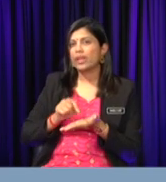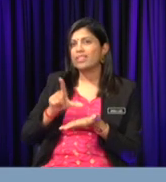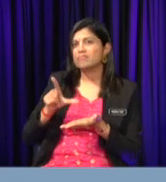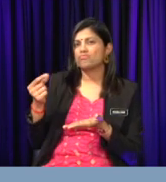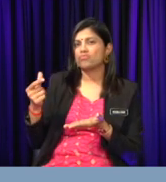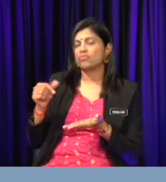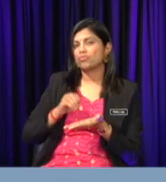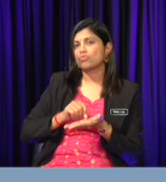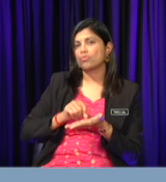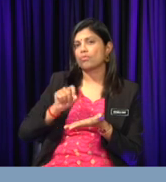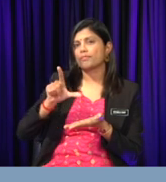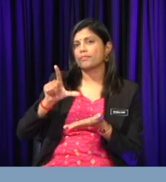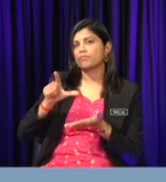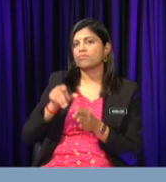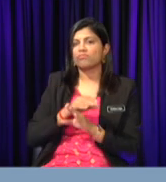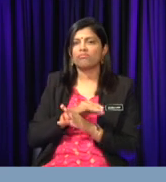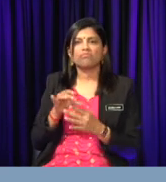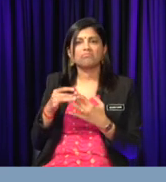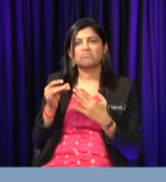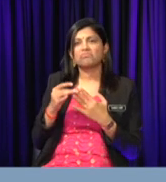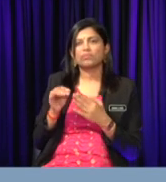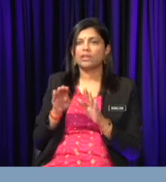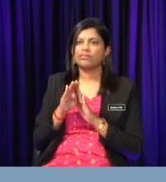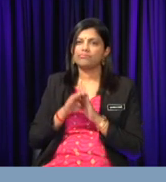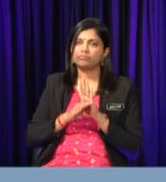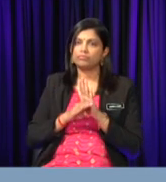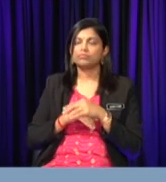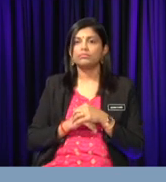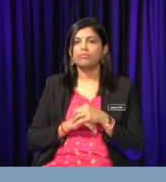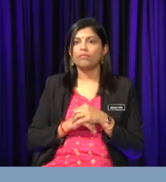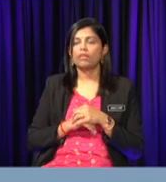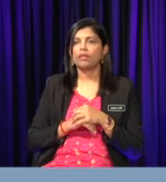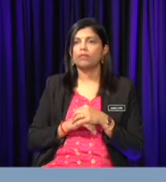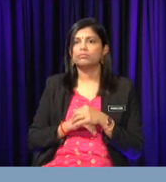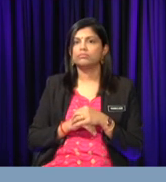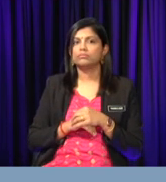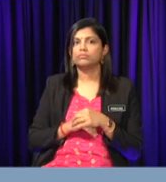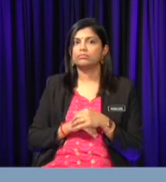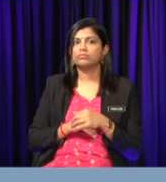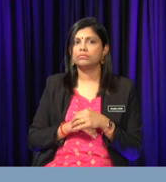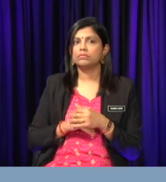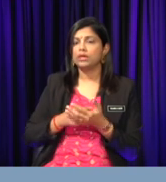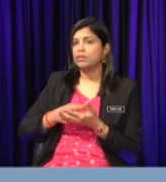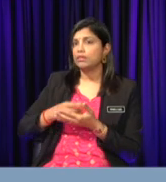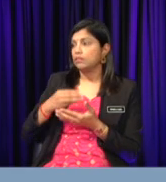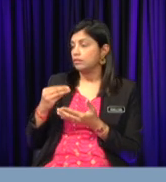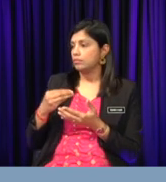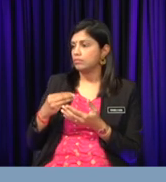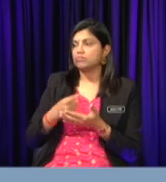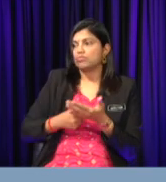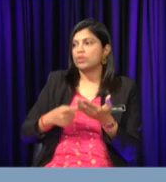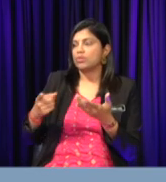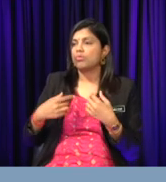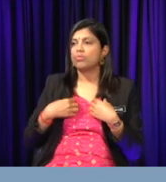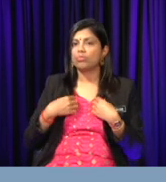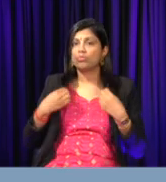and they don't have much choice. And, like, the shirts that you actually want, maybe, like, you want a blazer or something,